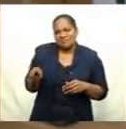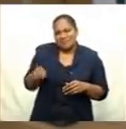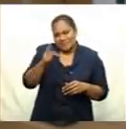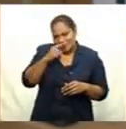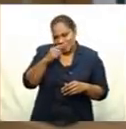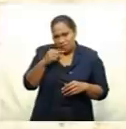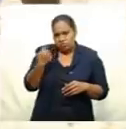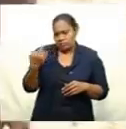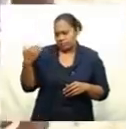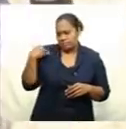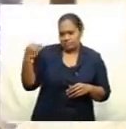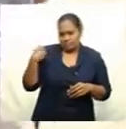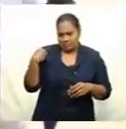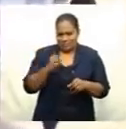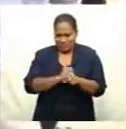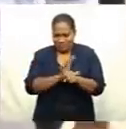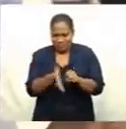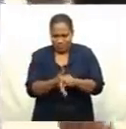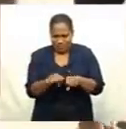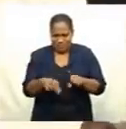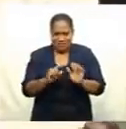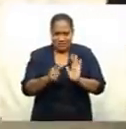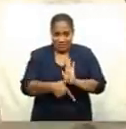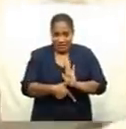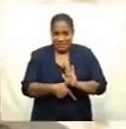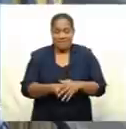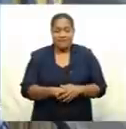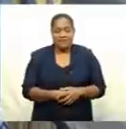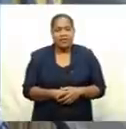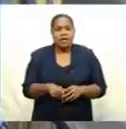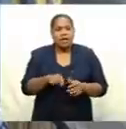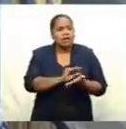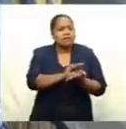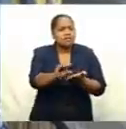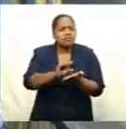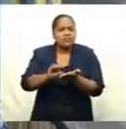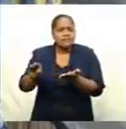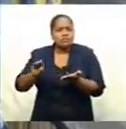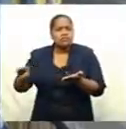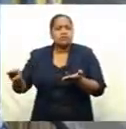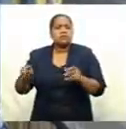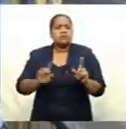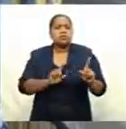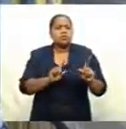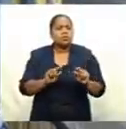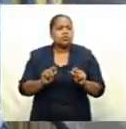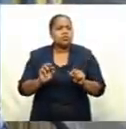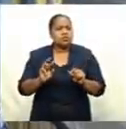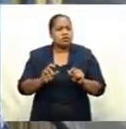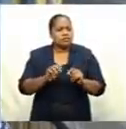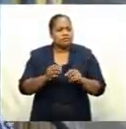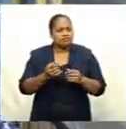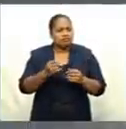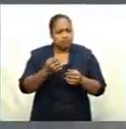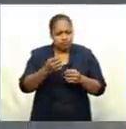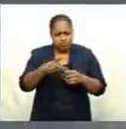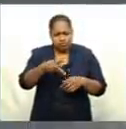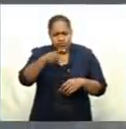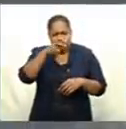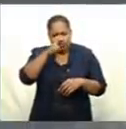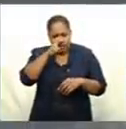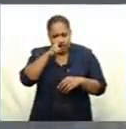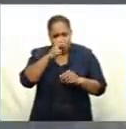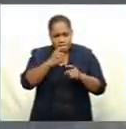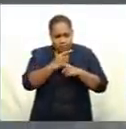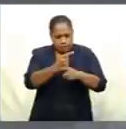this pandemic in these COVID times. This distribution we have done with the strict guidelines from Ministry of Health.